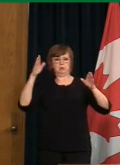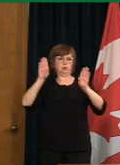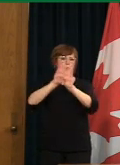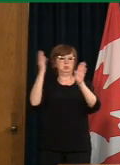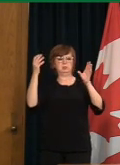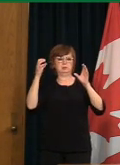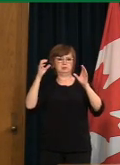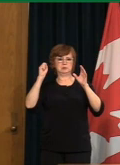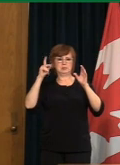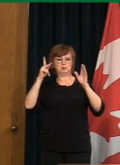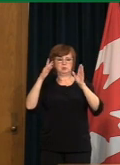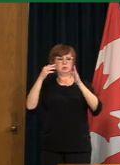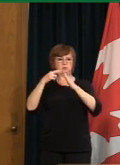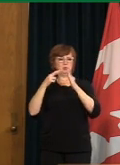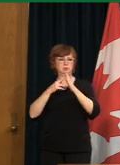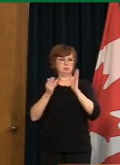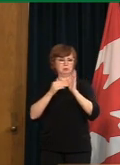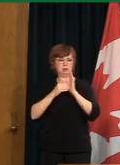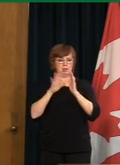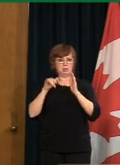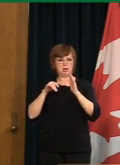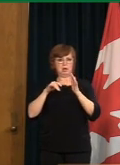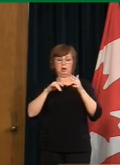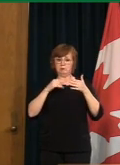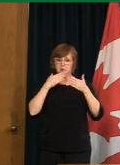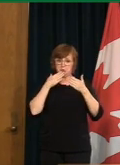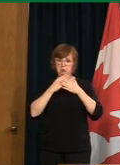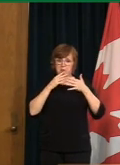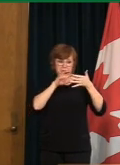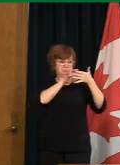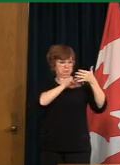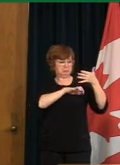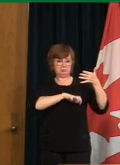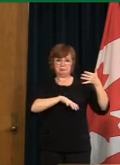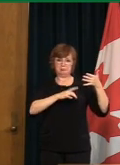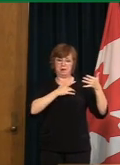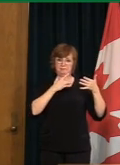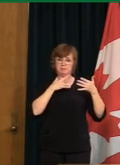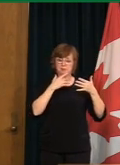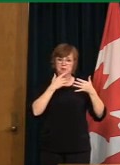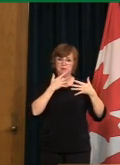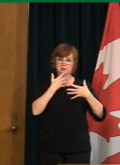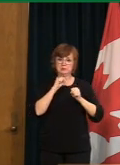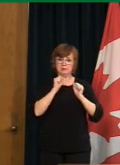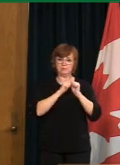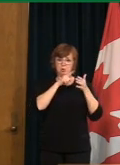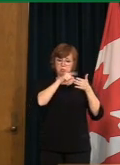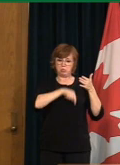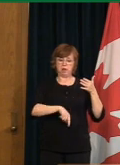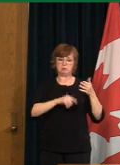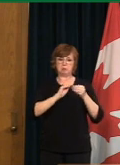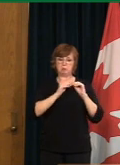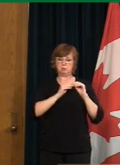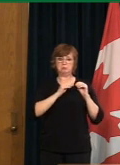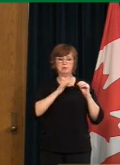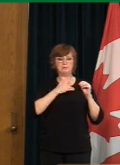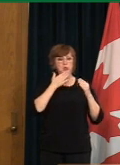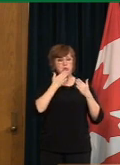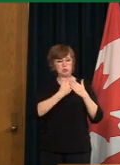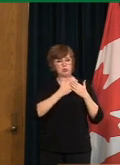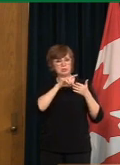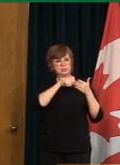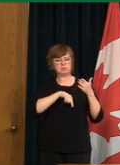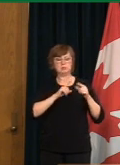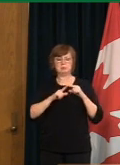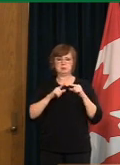right now, even these good guidelines may not be sufficient to minimize transmission. Hence, there have been some adjustments made to those